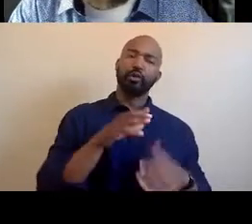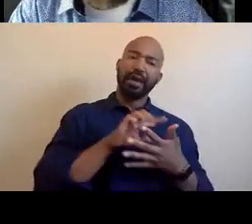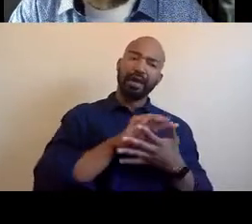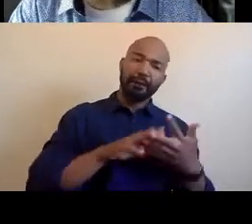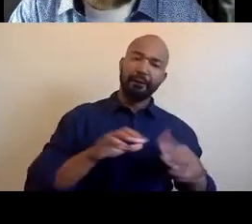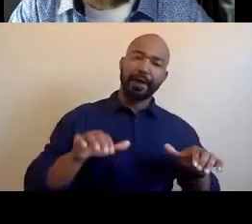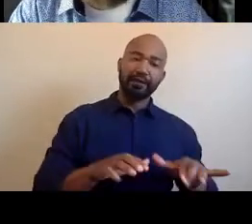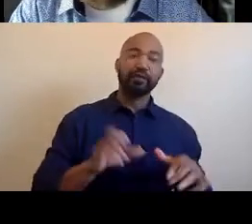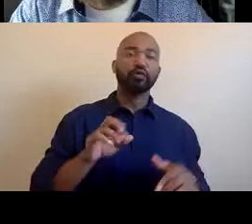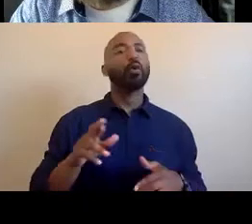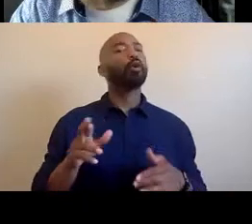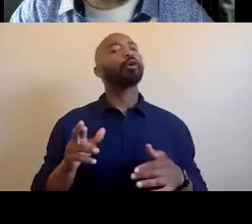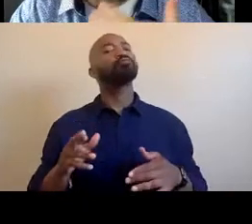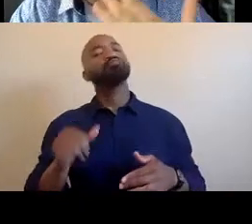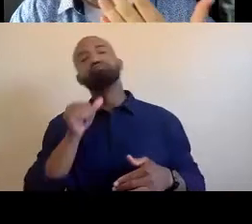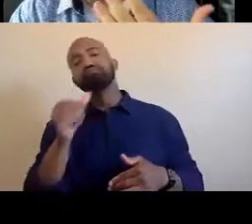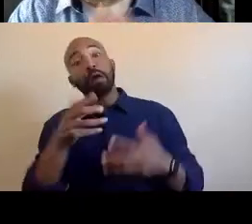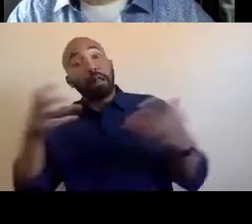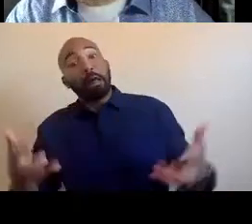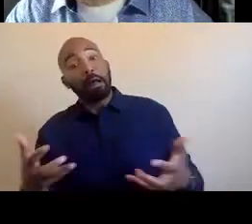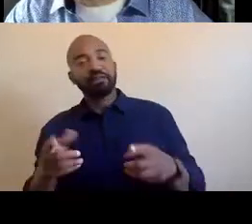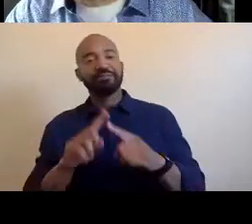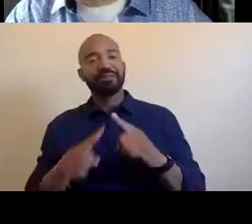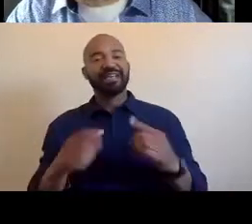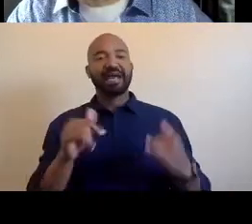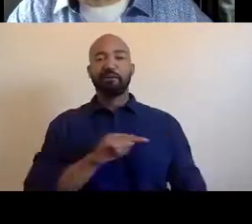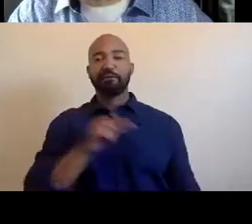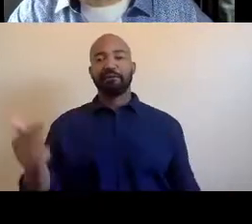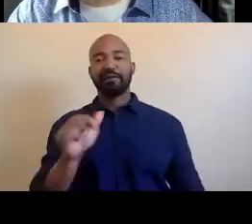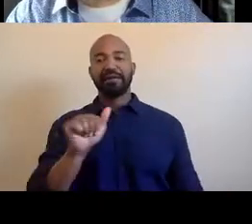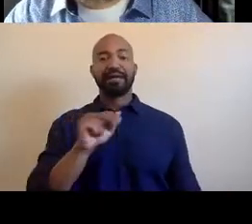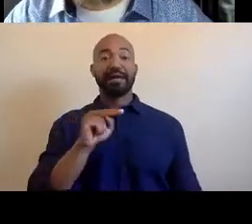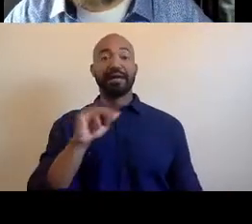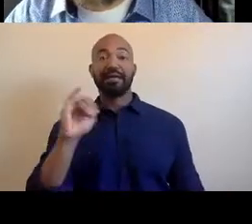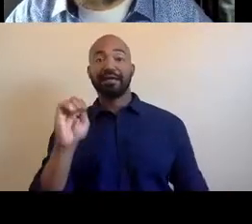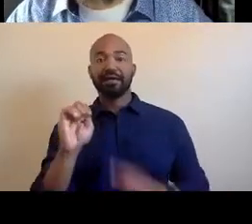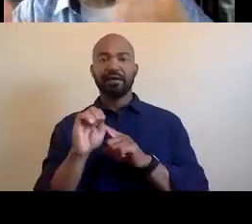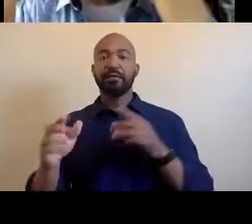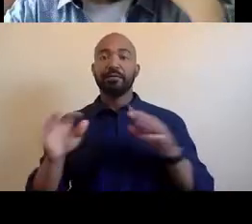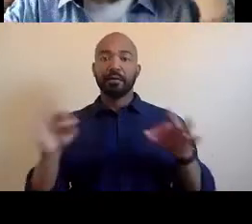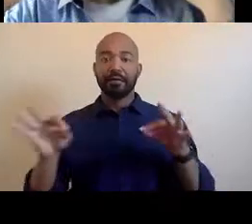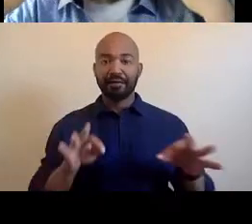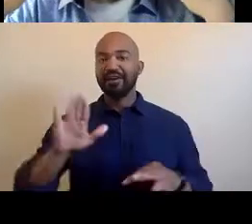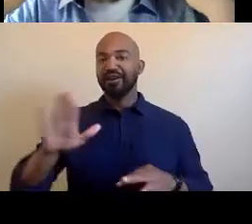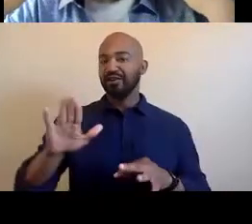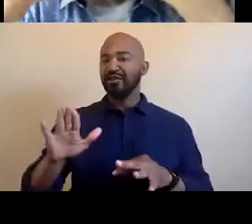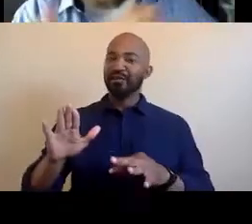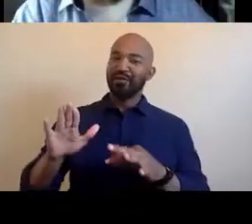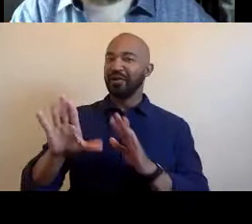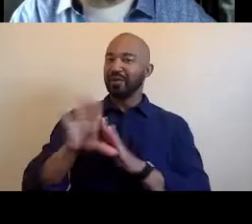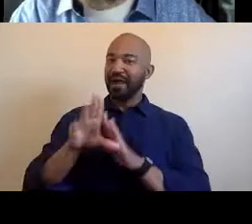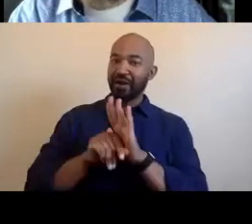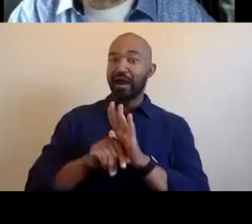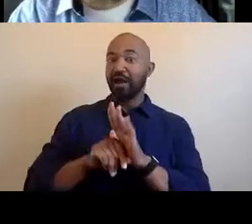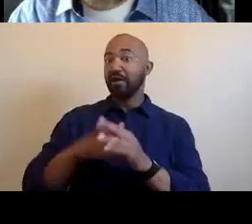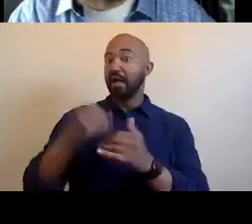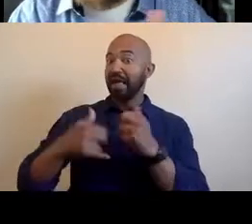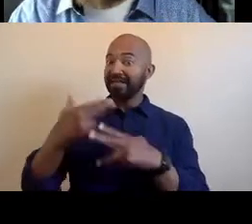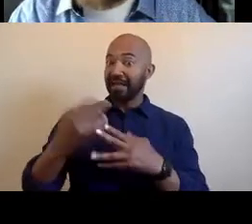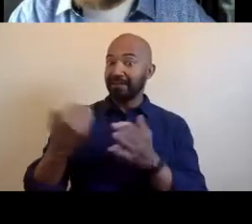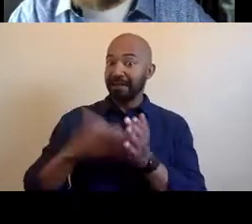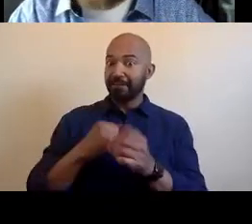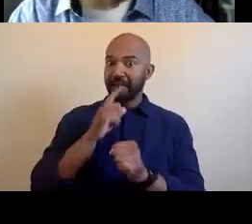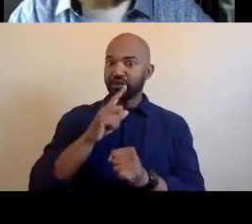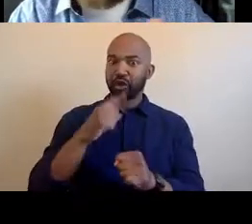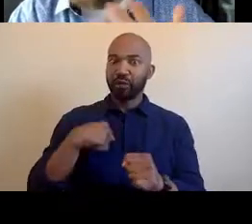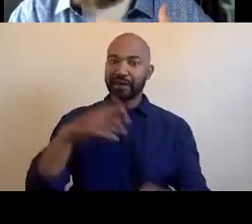to turn things over to you, Annie, about maybe you can give us a little bit of an introduction and say your last name again so that we all have it in our heads. And